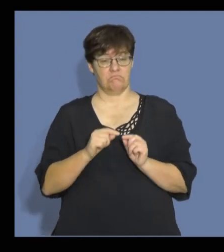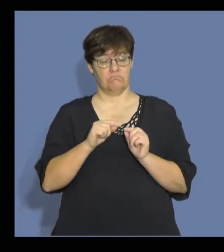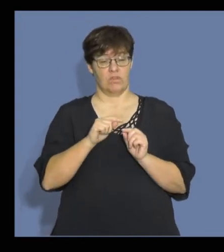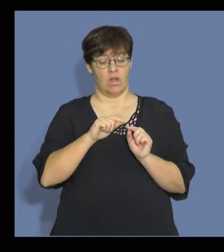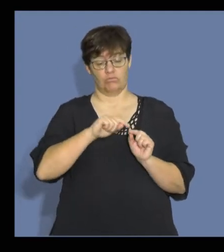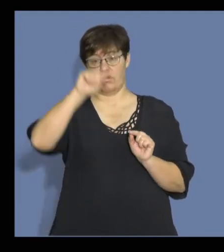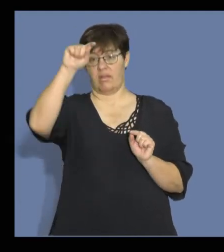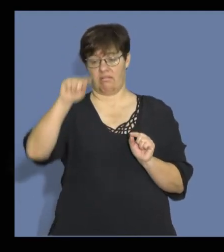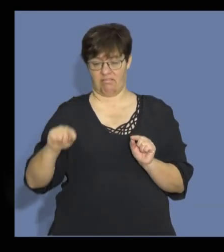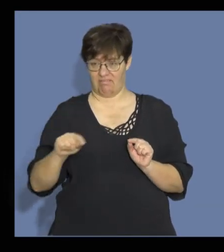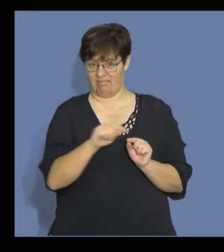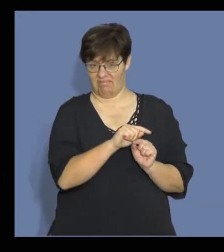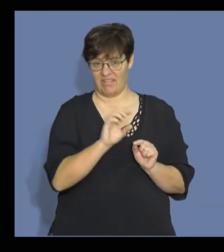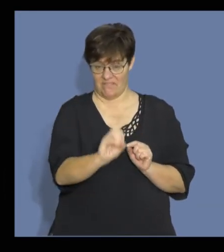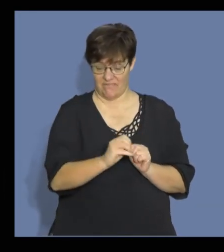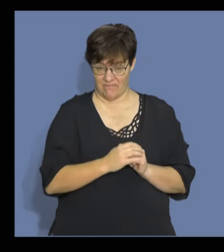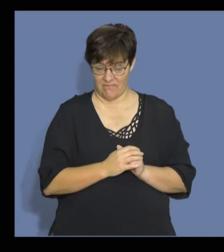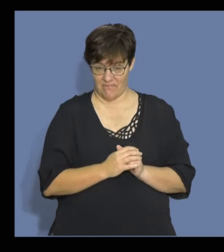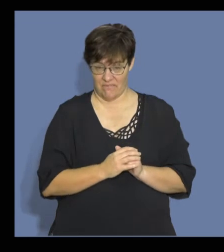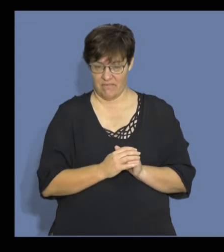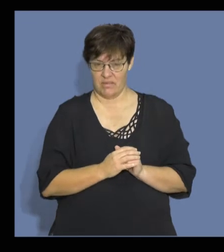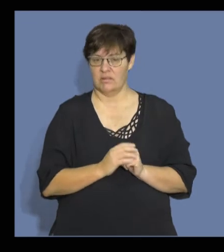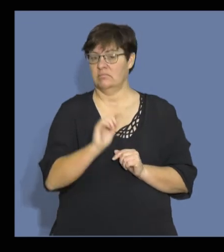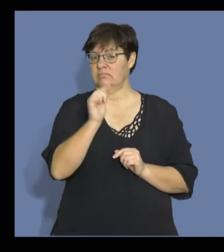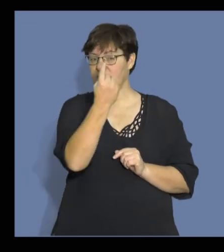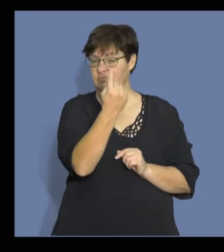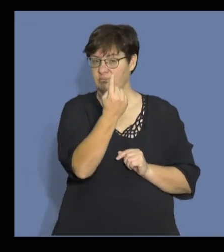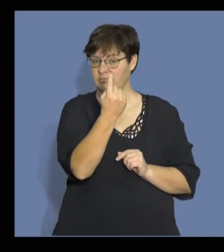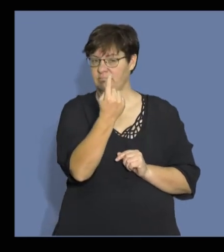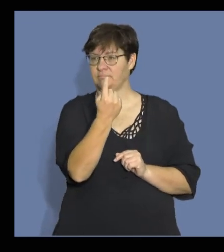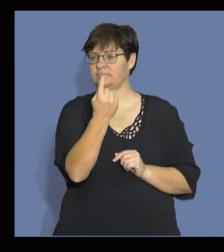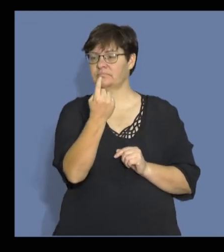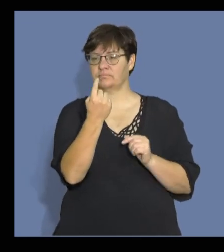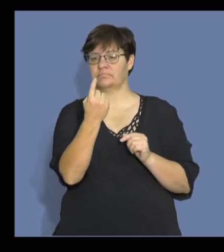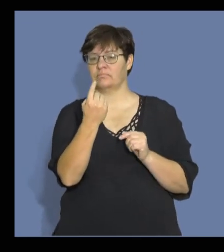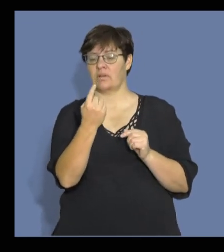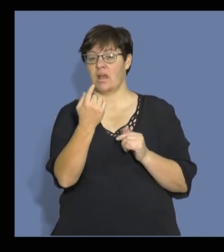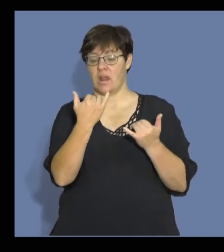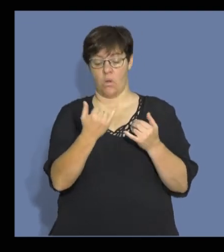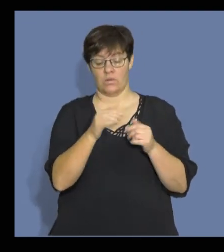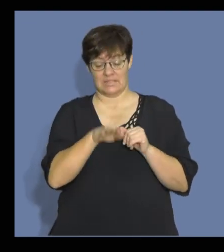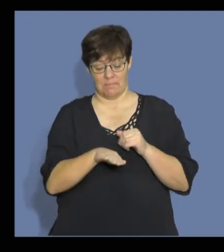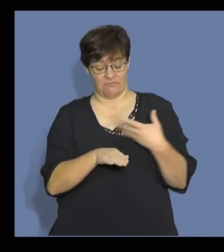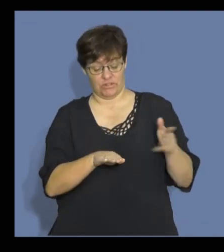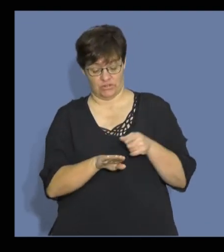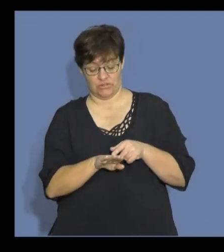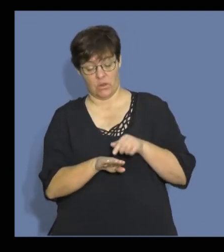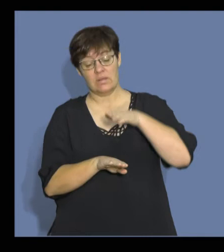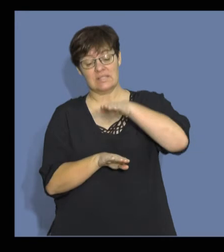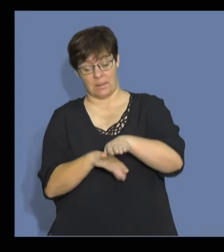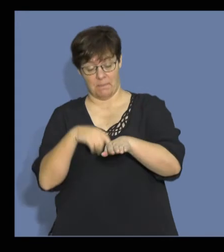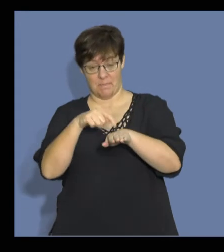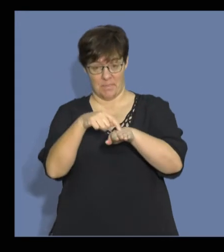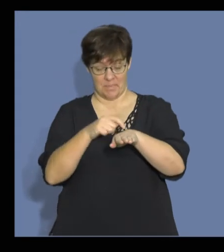there. And what they want us to do is, firstly, and we're going to move on to the second part of the question now, but they want us